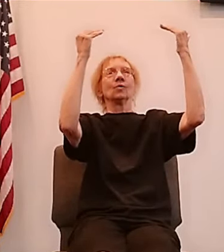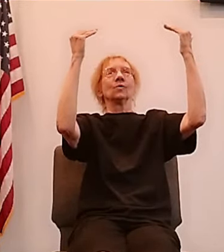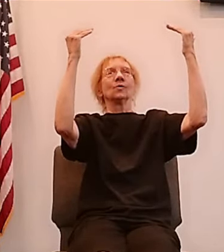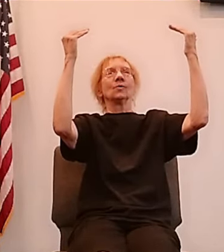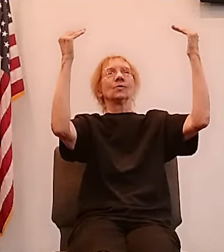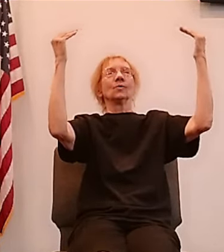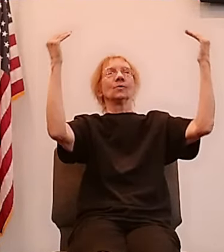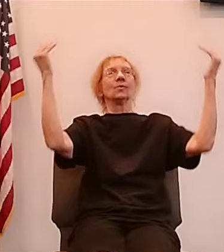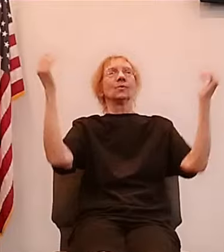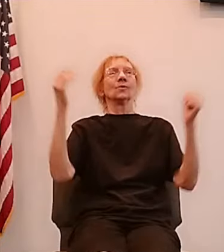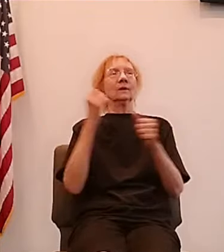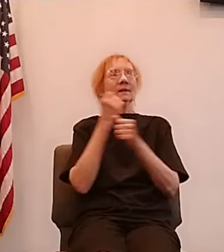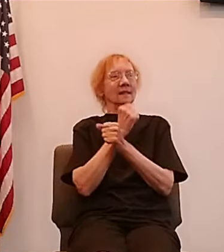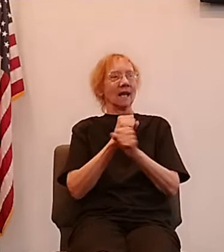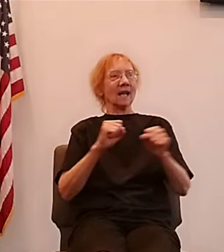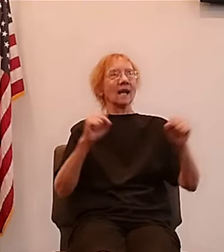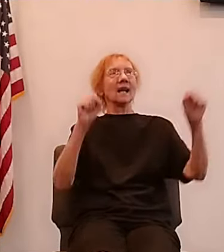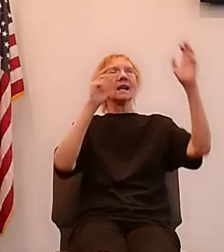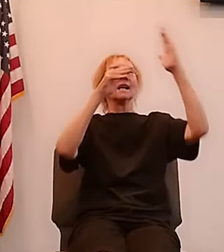shore, safe to